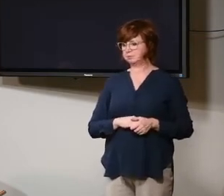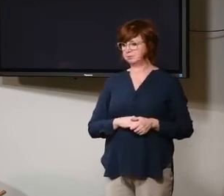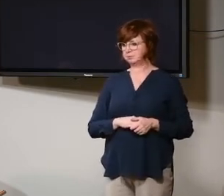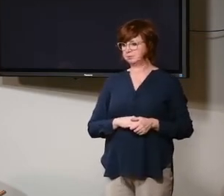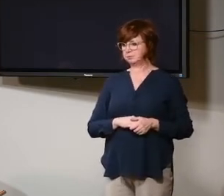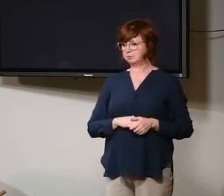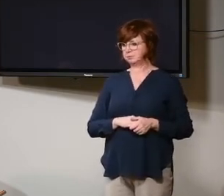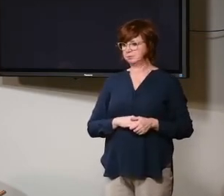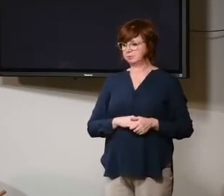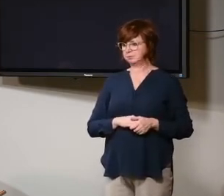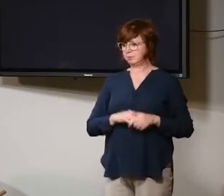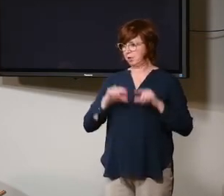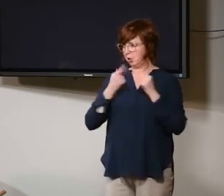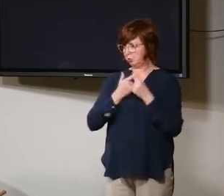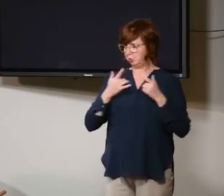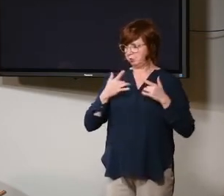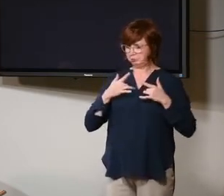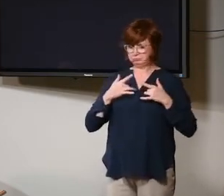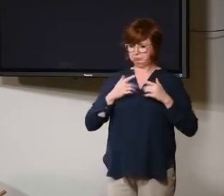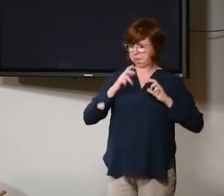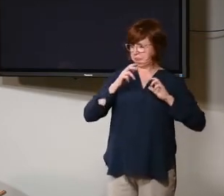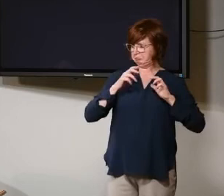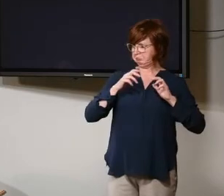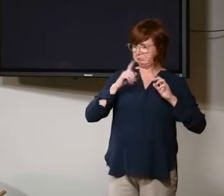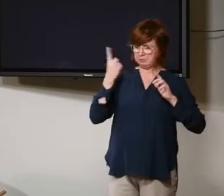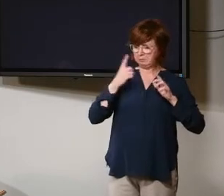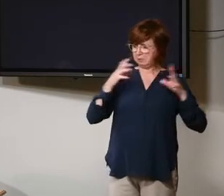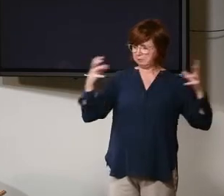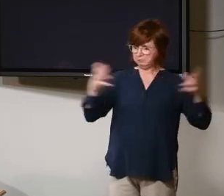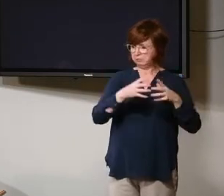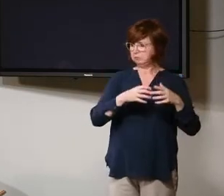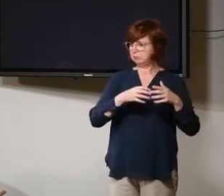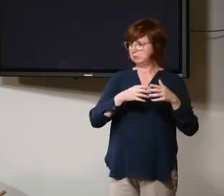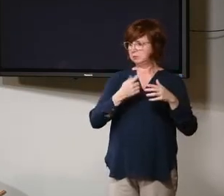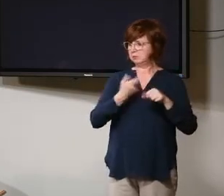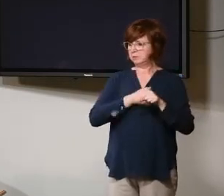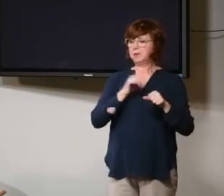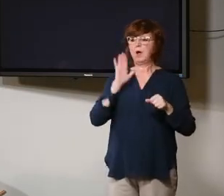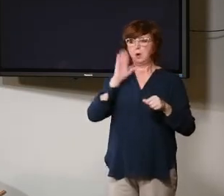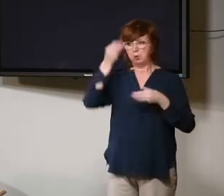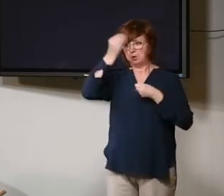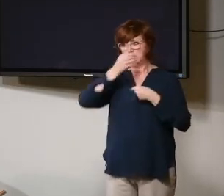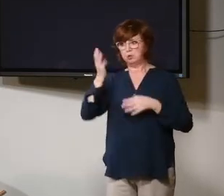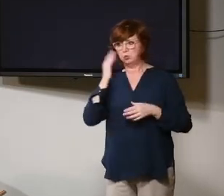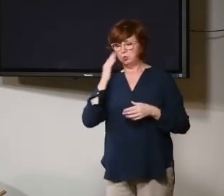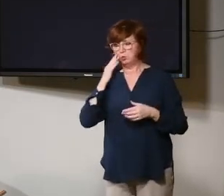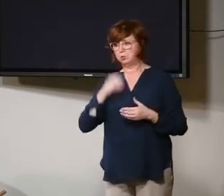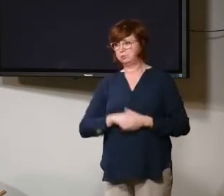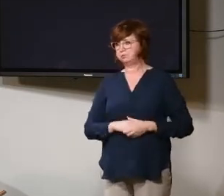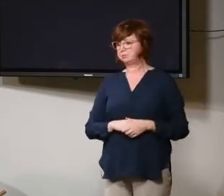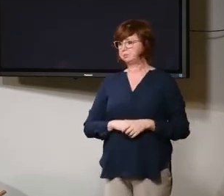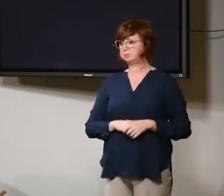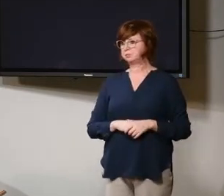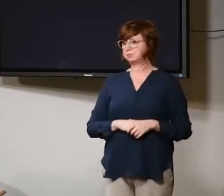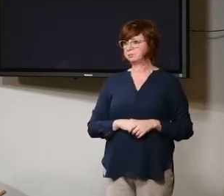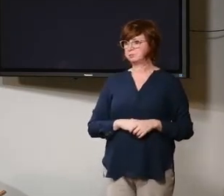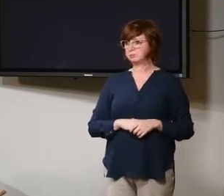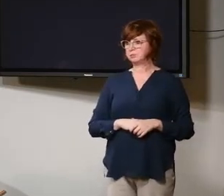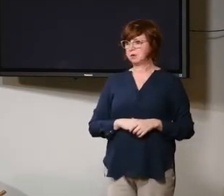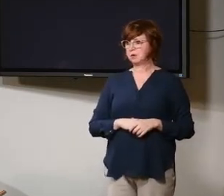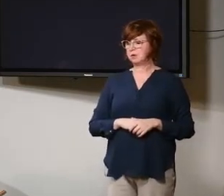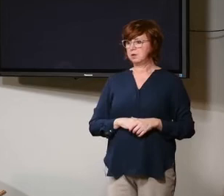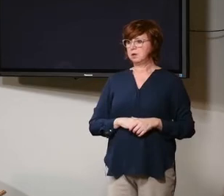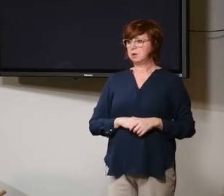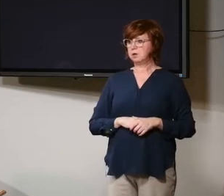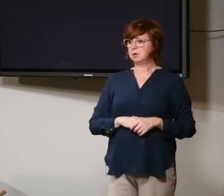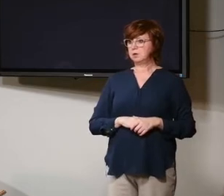event exposure. But obviously, over time, we will be disclosing that information as well. And you talked a little bit about kind of the snowbird